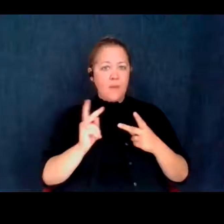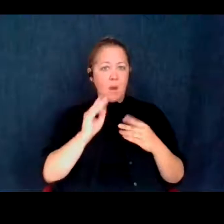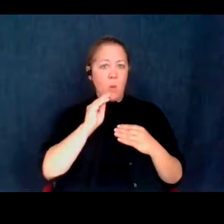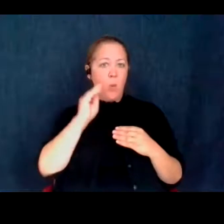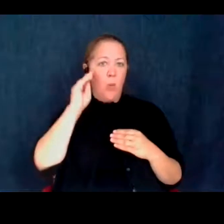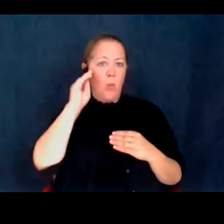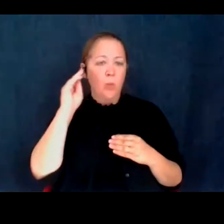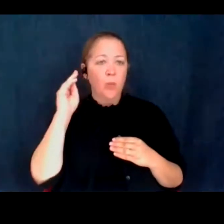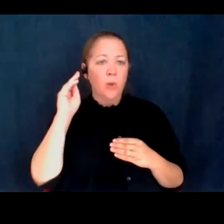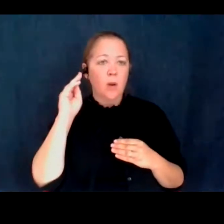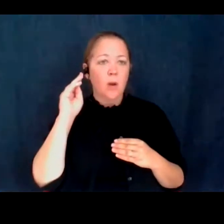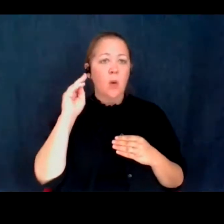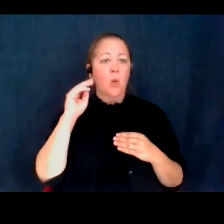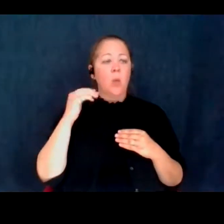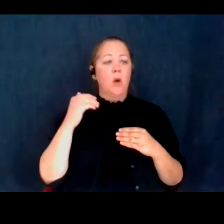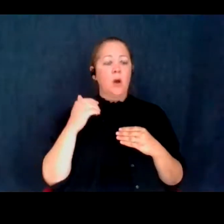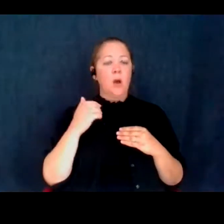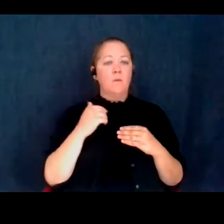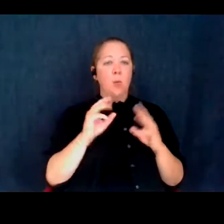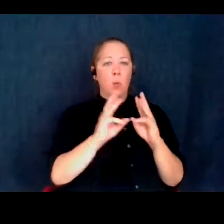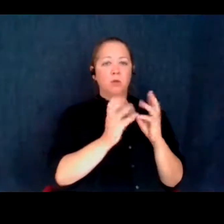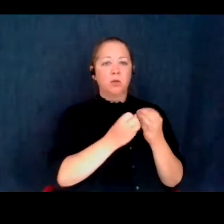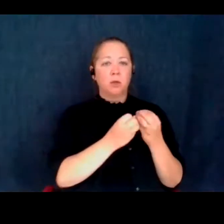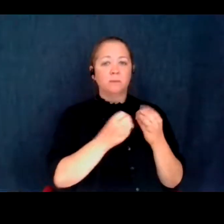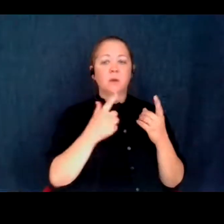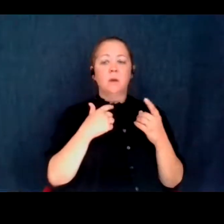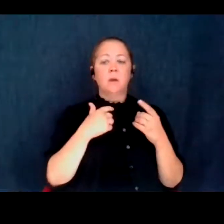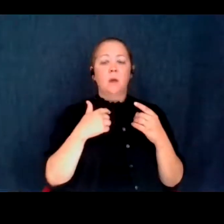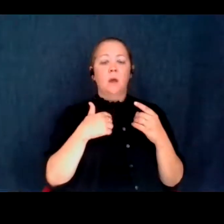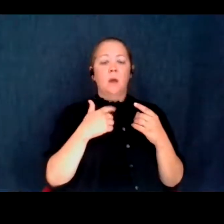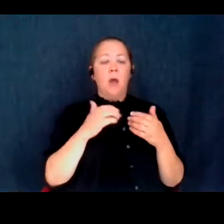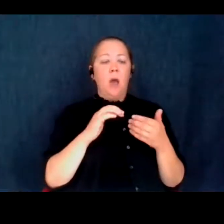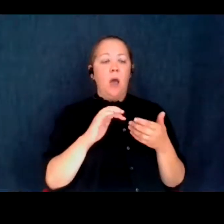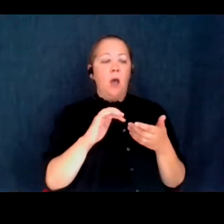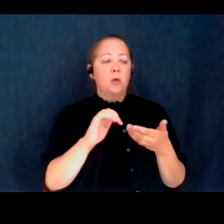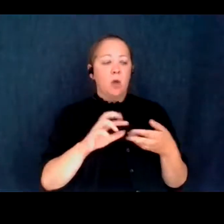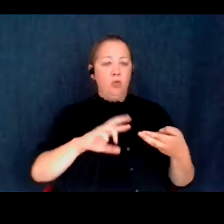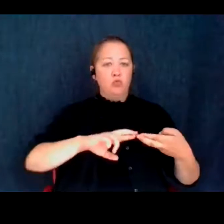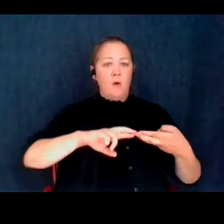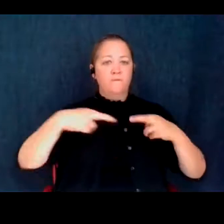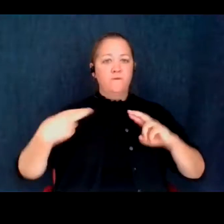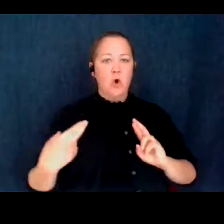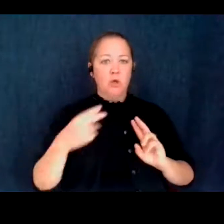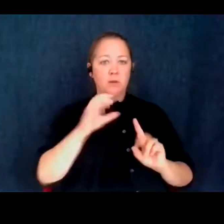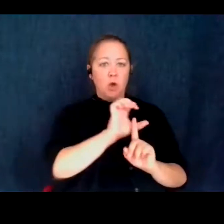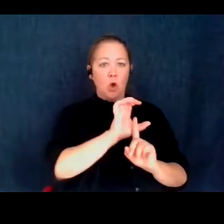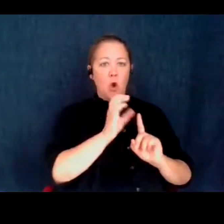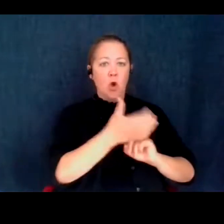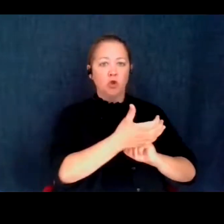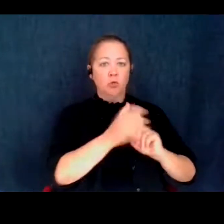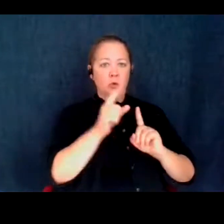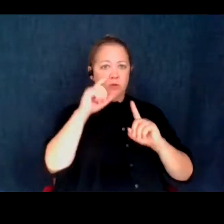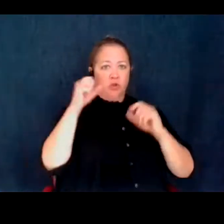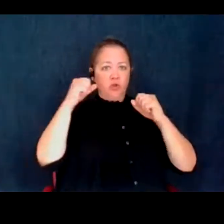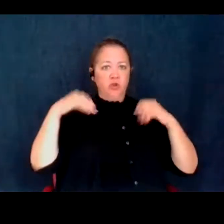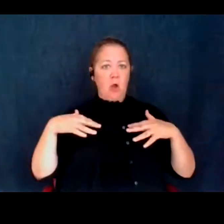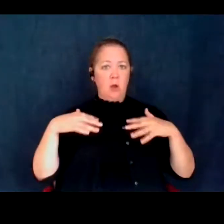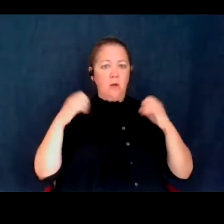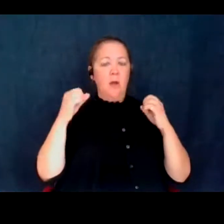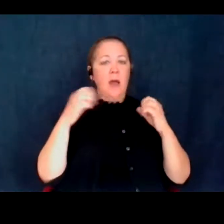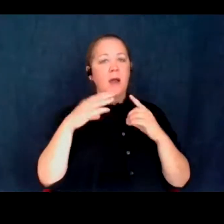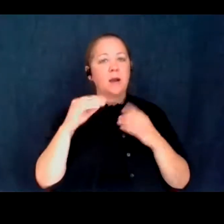their countries to talk about reverse culture shock, adjusting to life back home. And the workshop also serves as an introduction